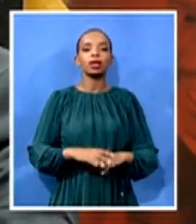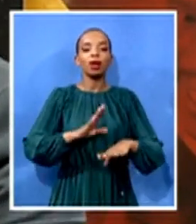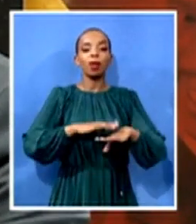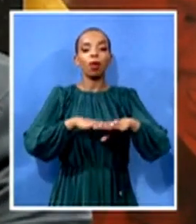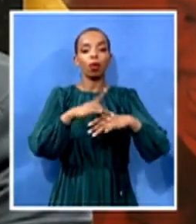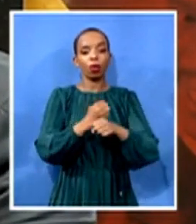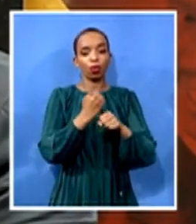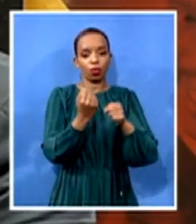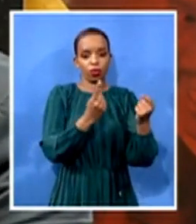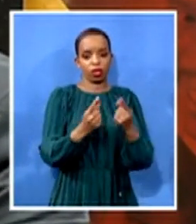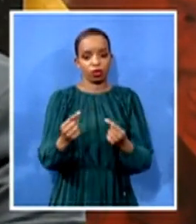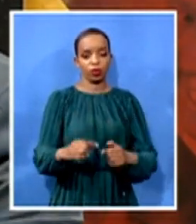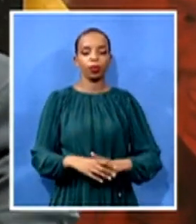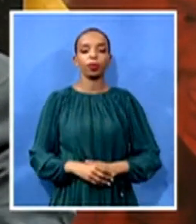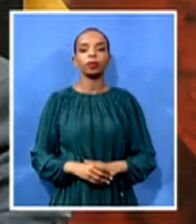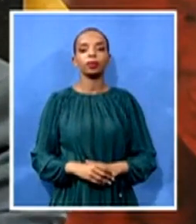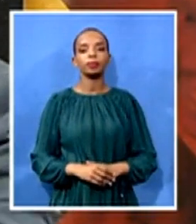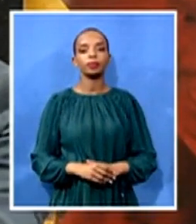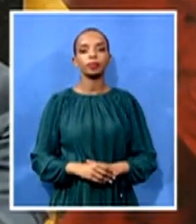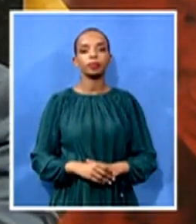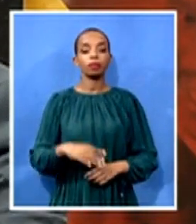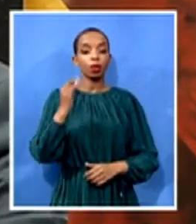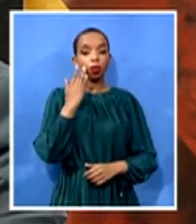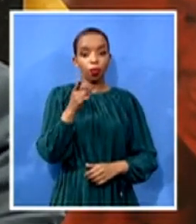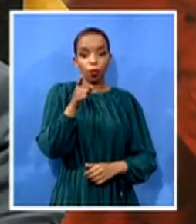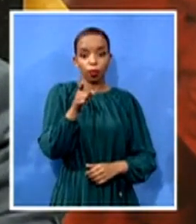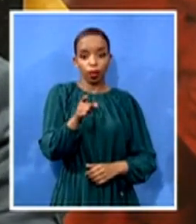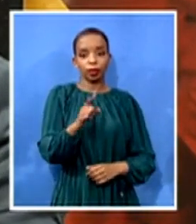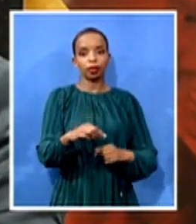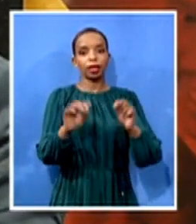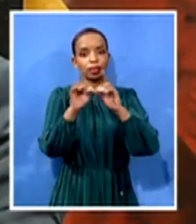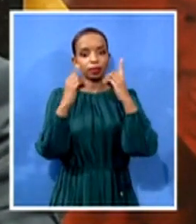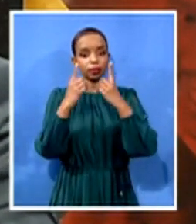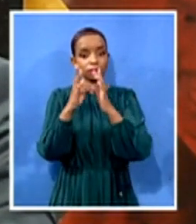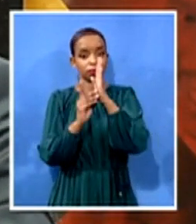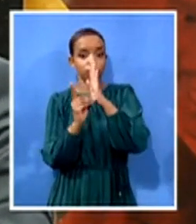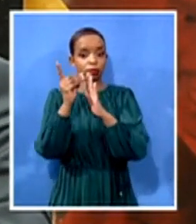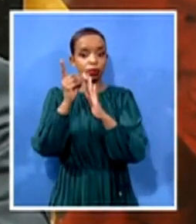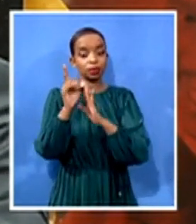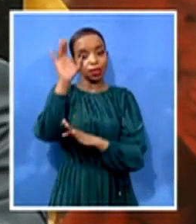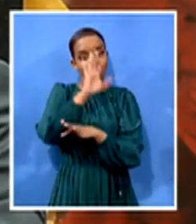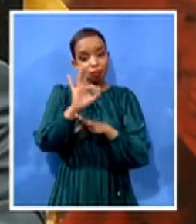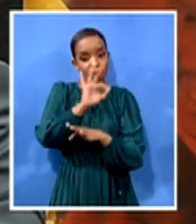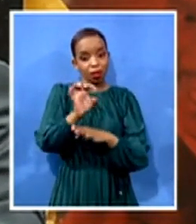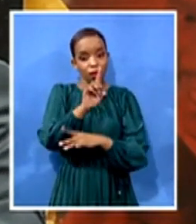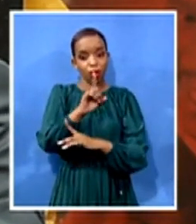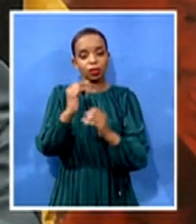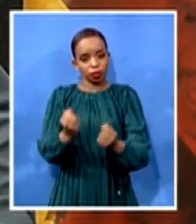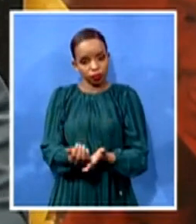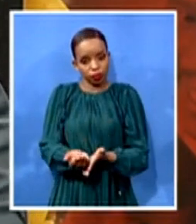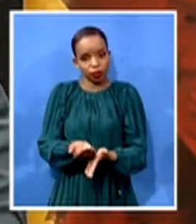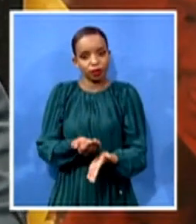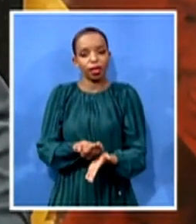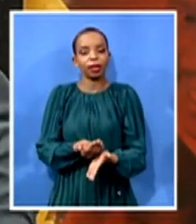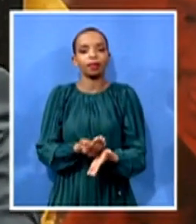We've developed the Provincial Economic Recovery Plan, which is aimed at saving the provincial economy from the hardship caused